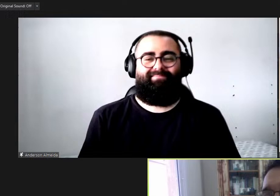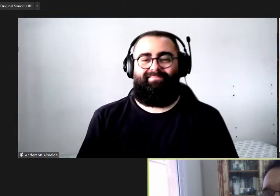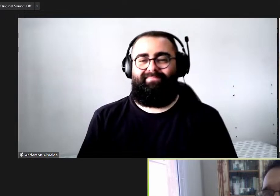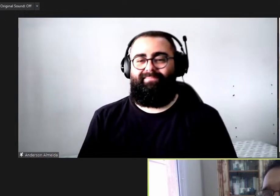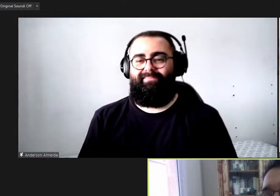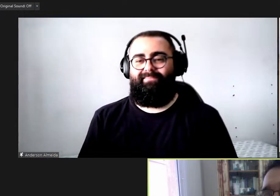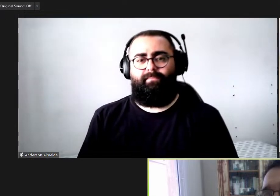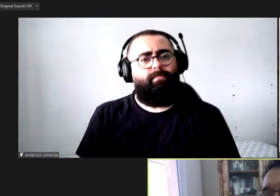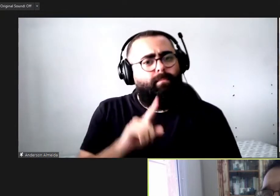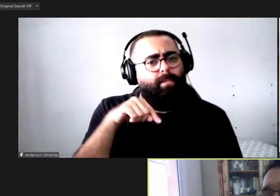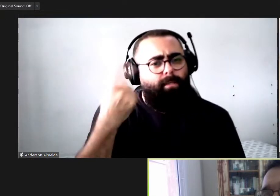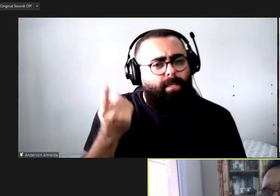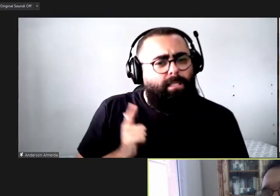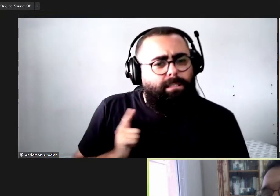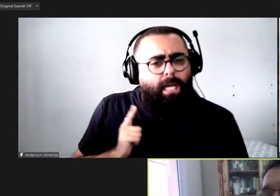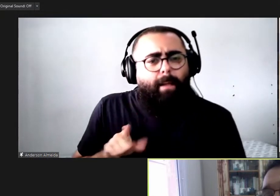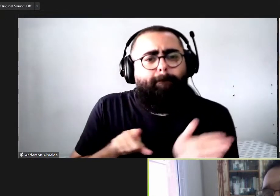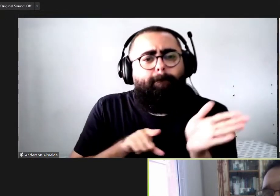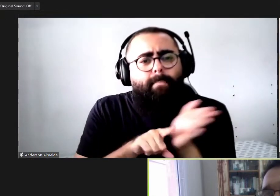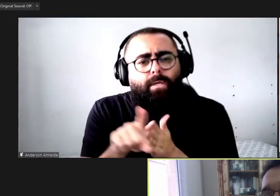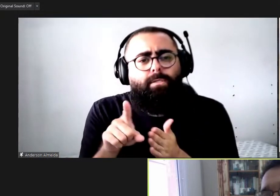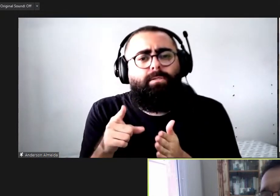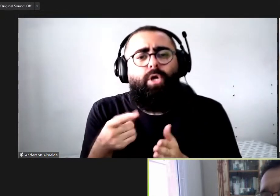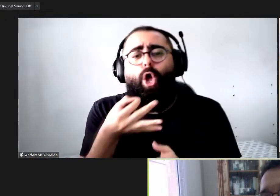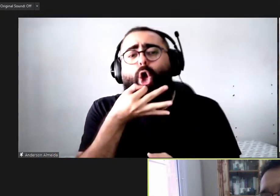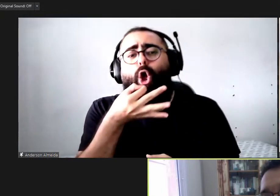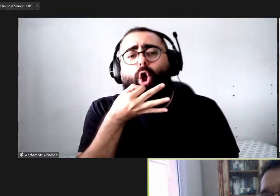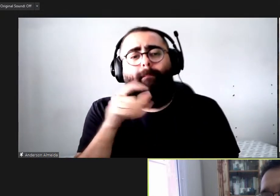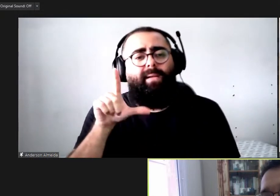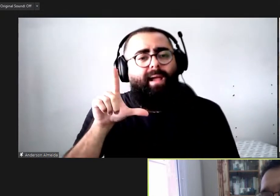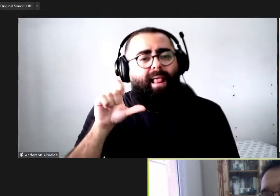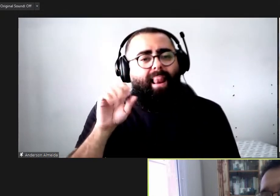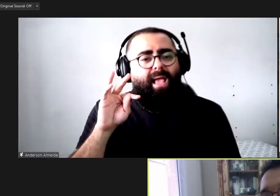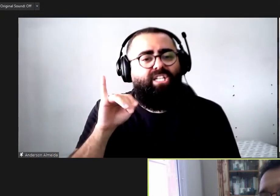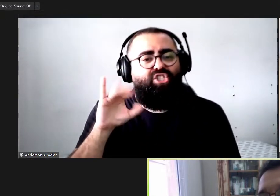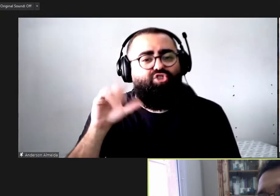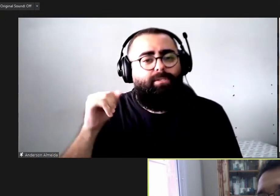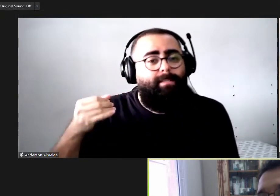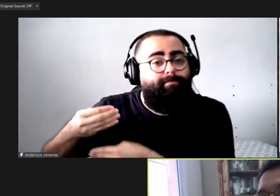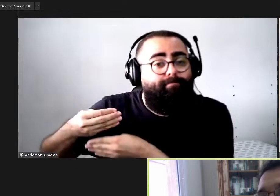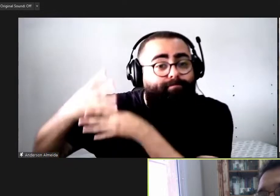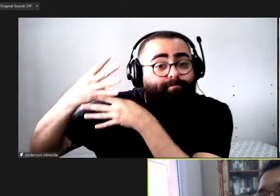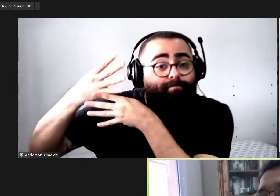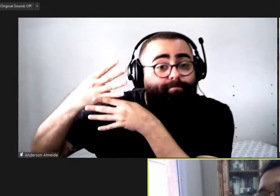have another question or a comment by Leticia in the chat.